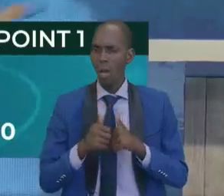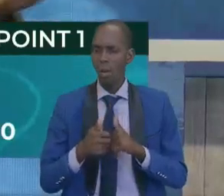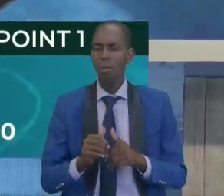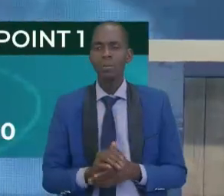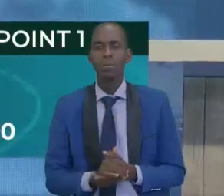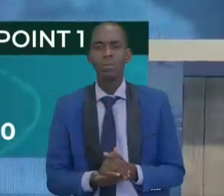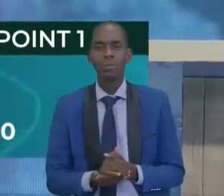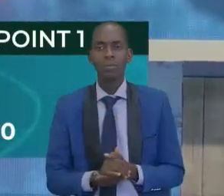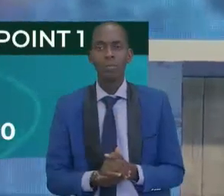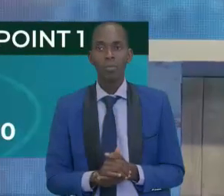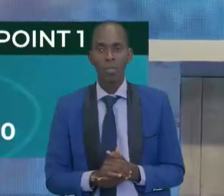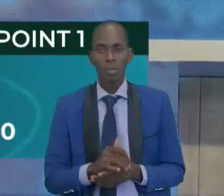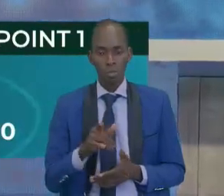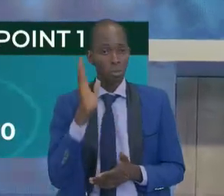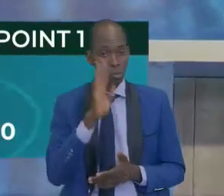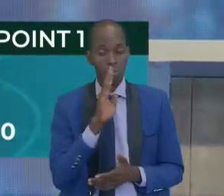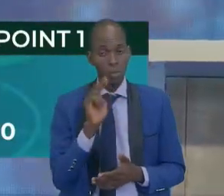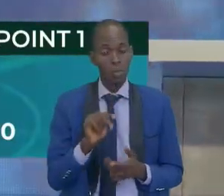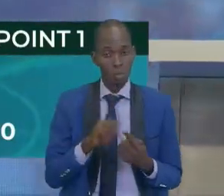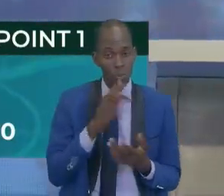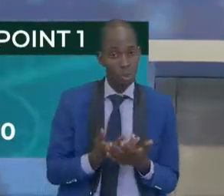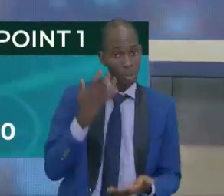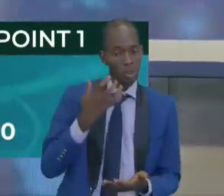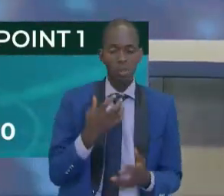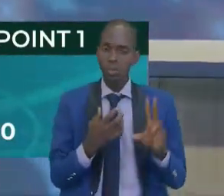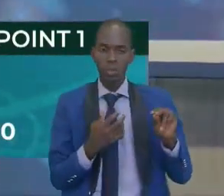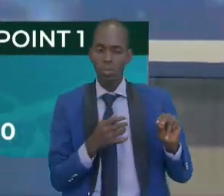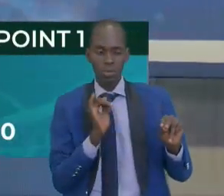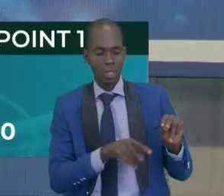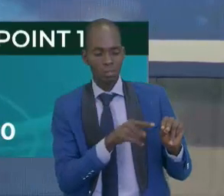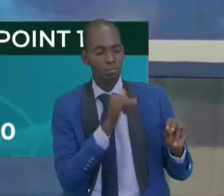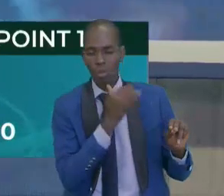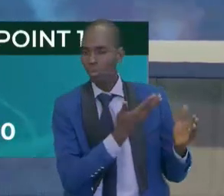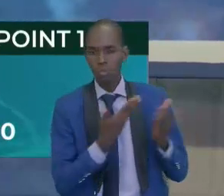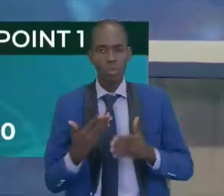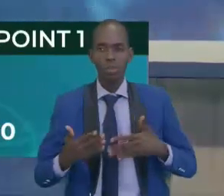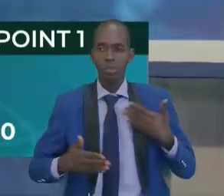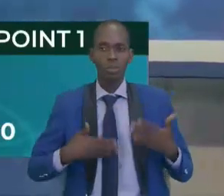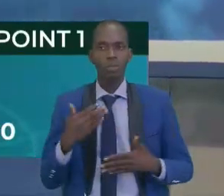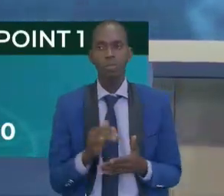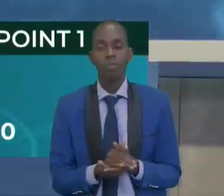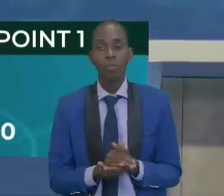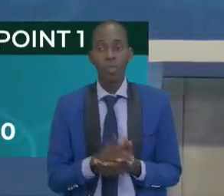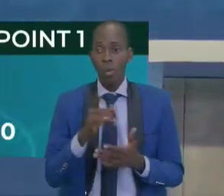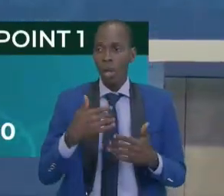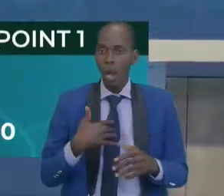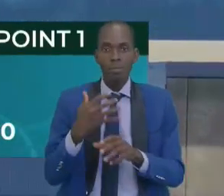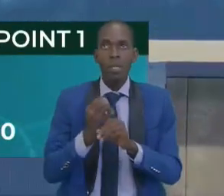Be rich? No, that doesn't bring joy. Have a great position?